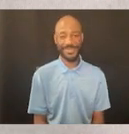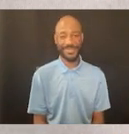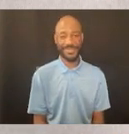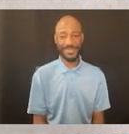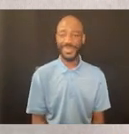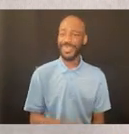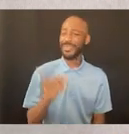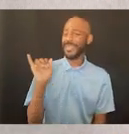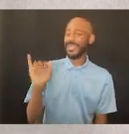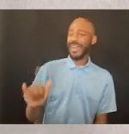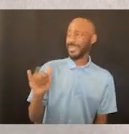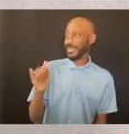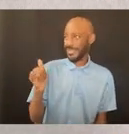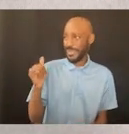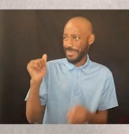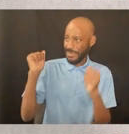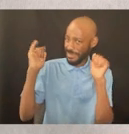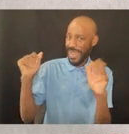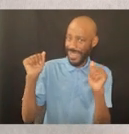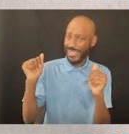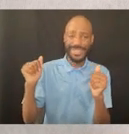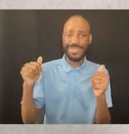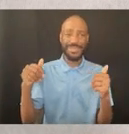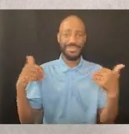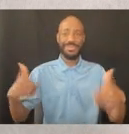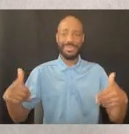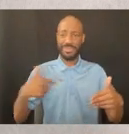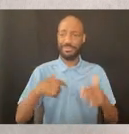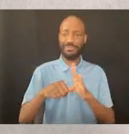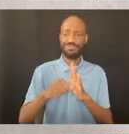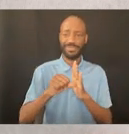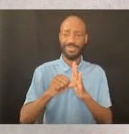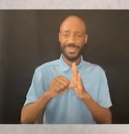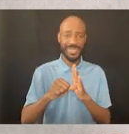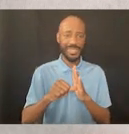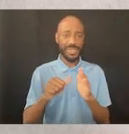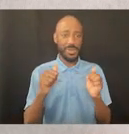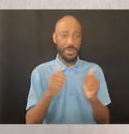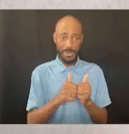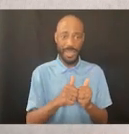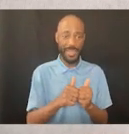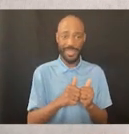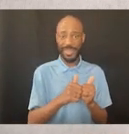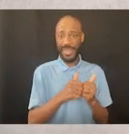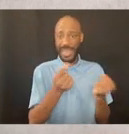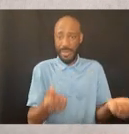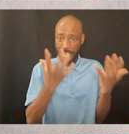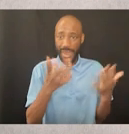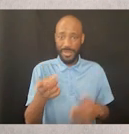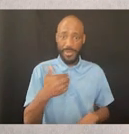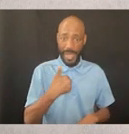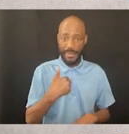That's really pretty amazing. I'm just so impressed with the sheer quantity, but I also